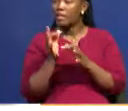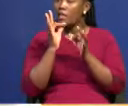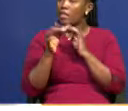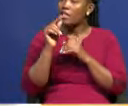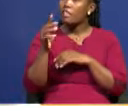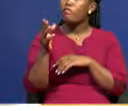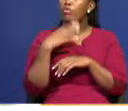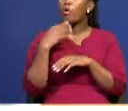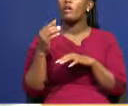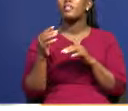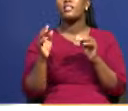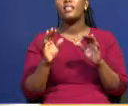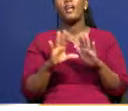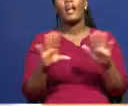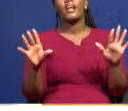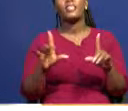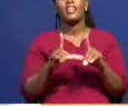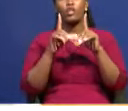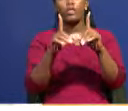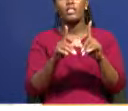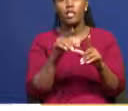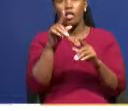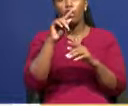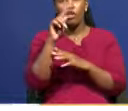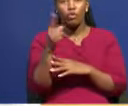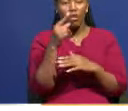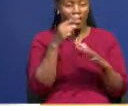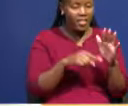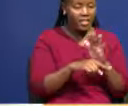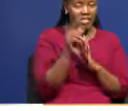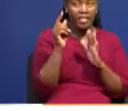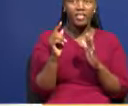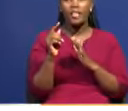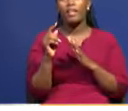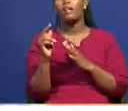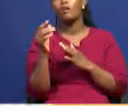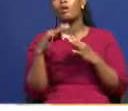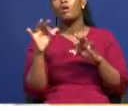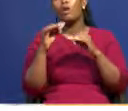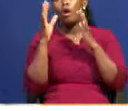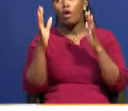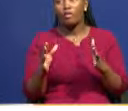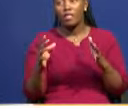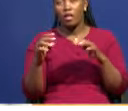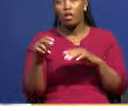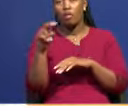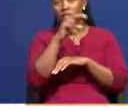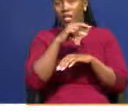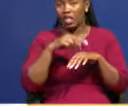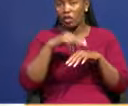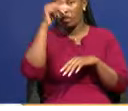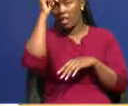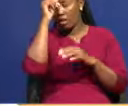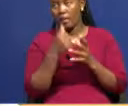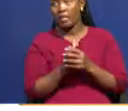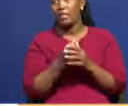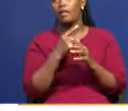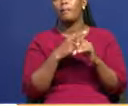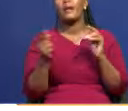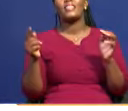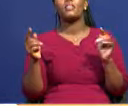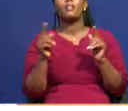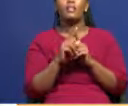mm-hmm. then you need to go to the registrar of lands at the county, who is an officer of the national government. Mm-hmm. But at the same time, in the same county,